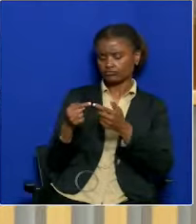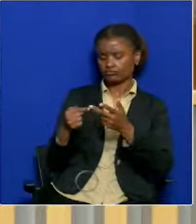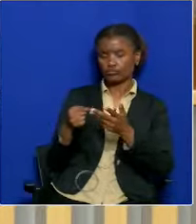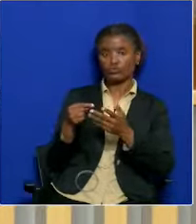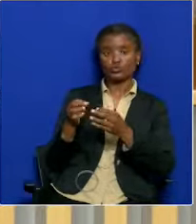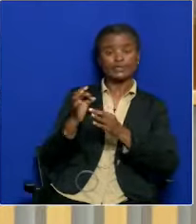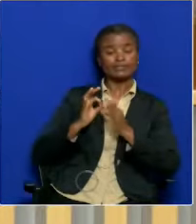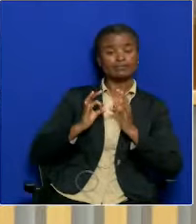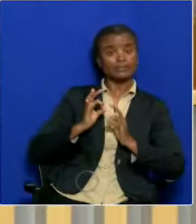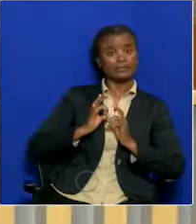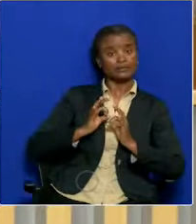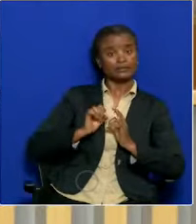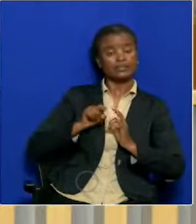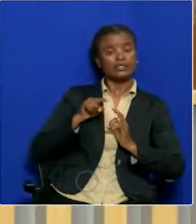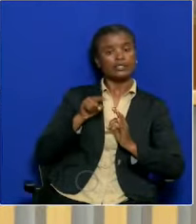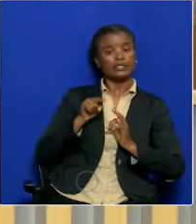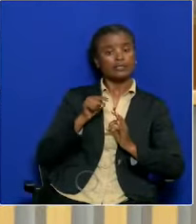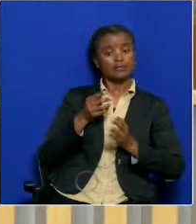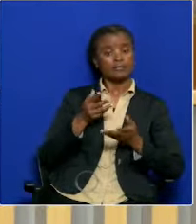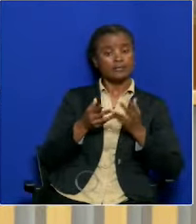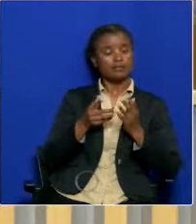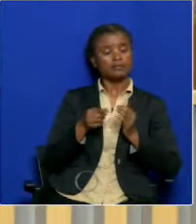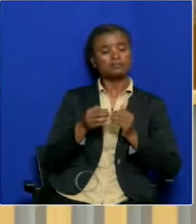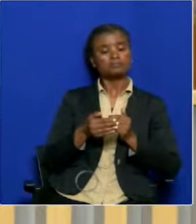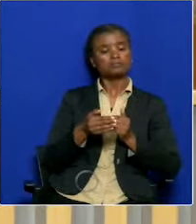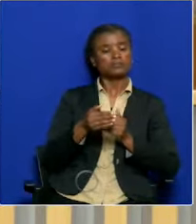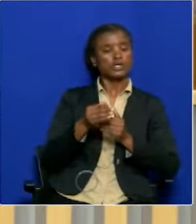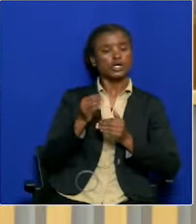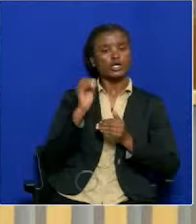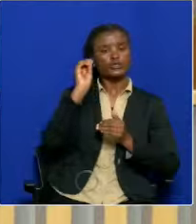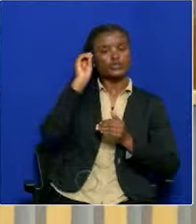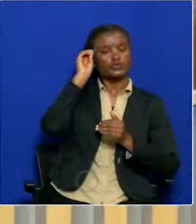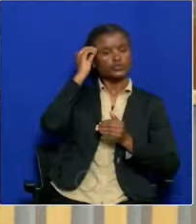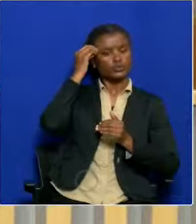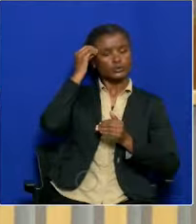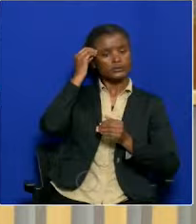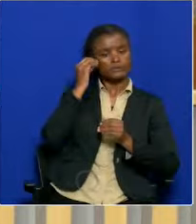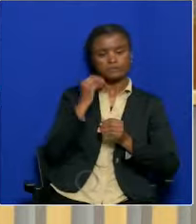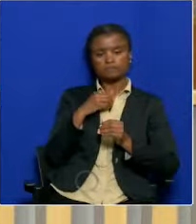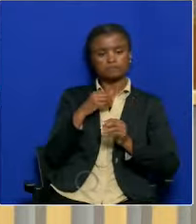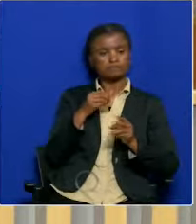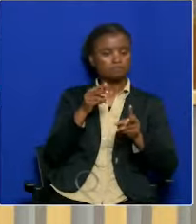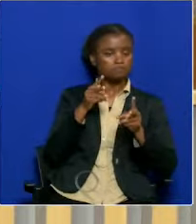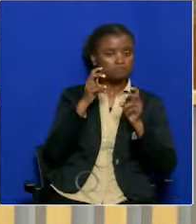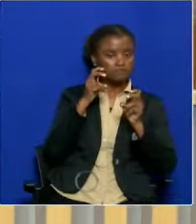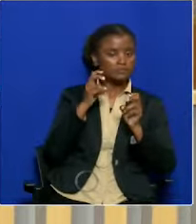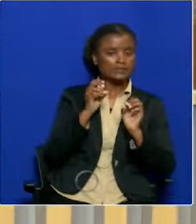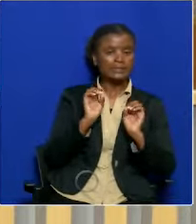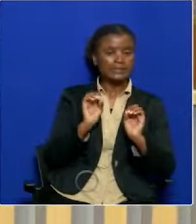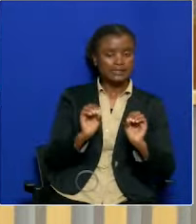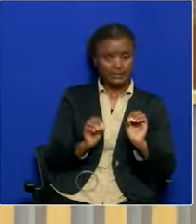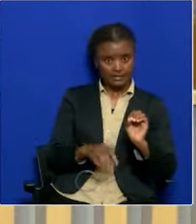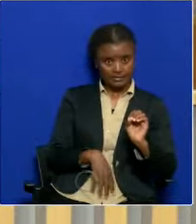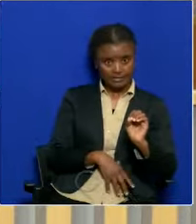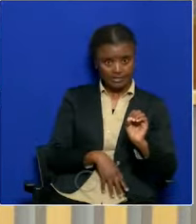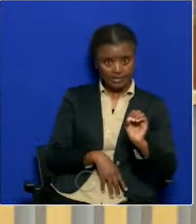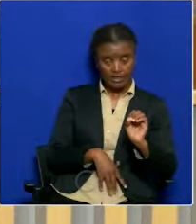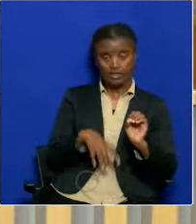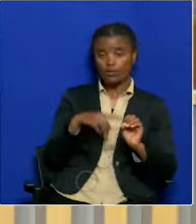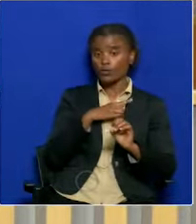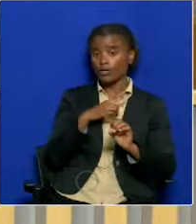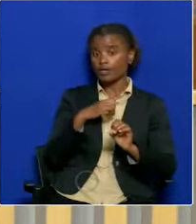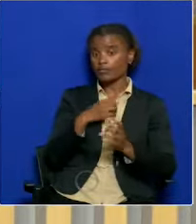following current affairs, as appears to have been the norm with you? Did you, because you were in Gauteng